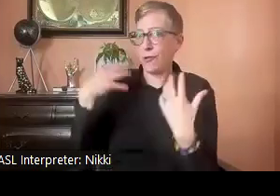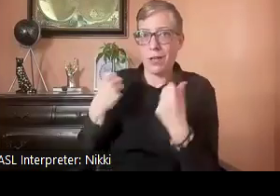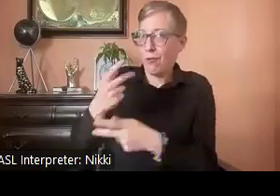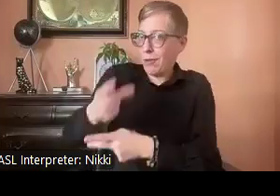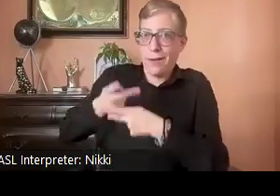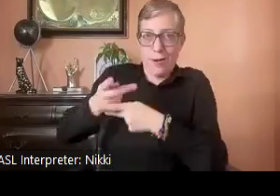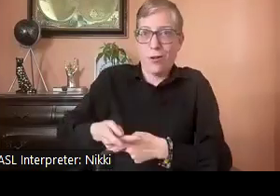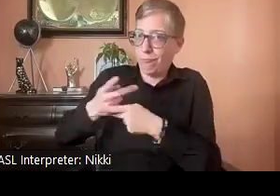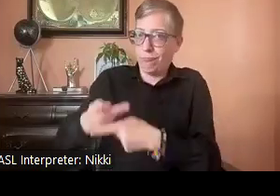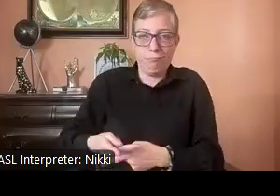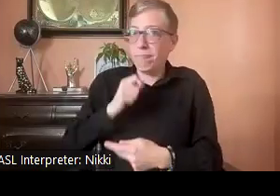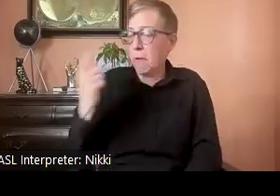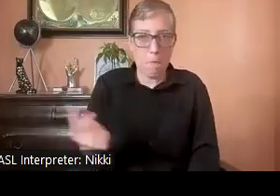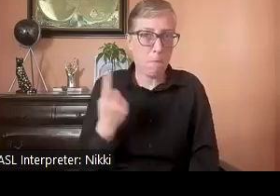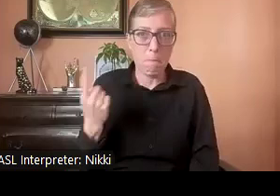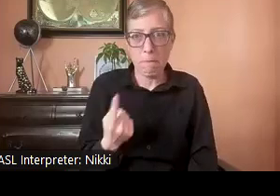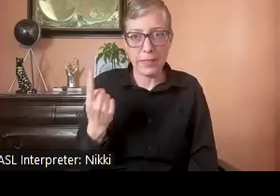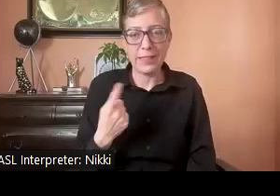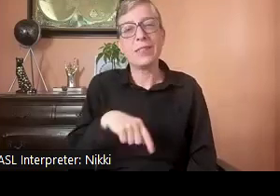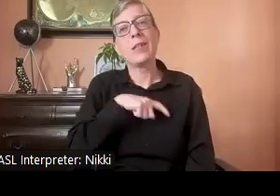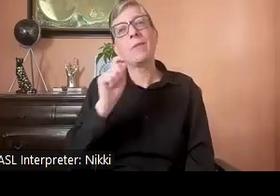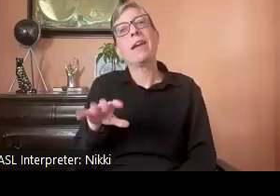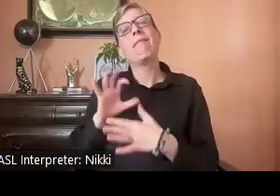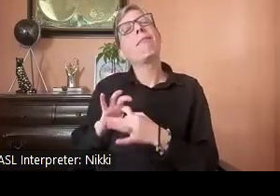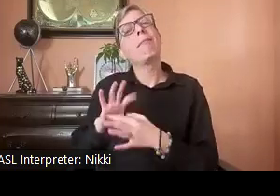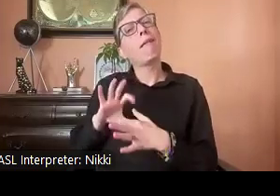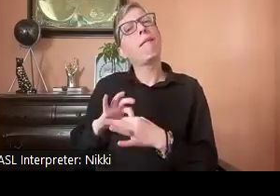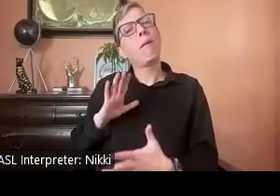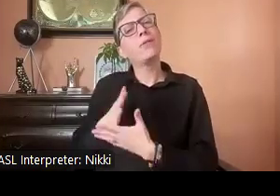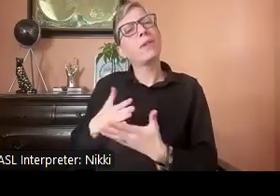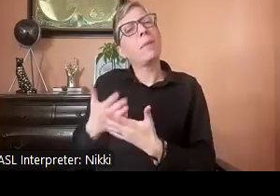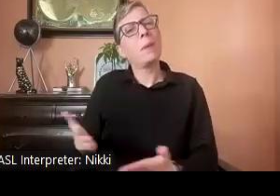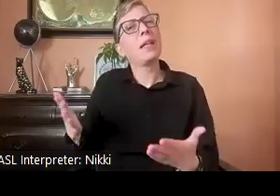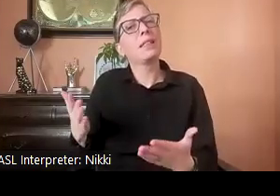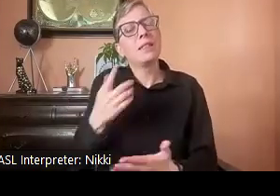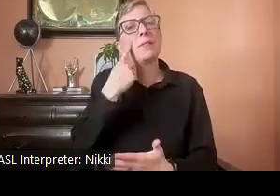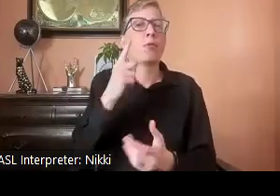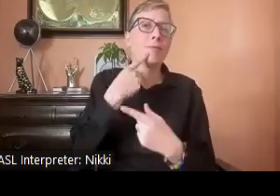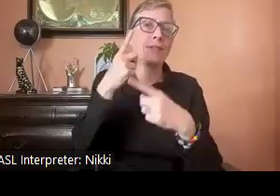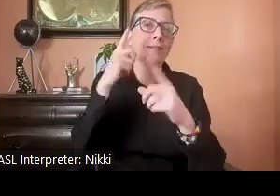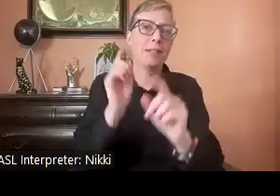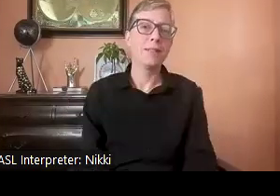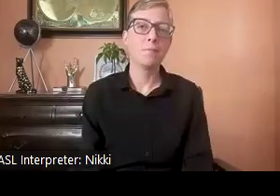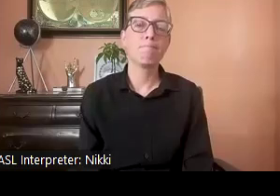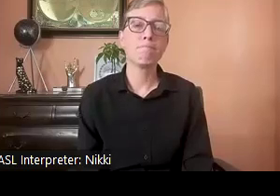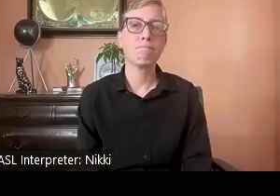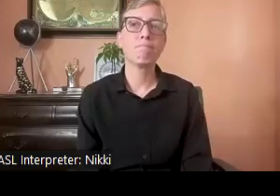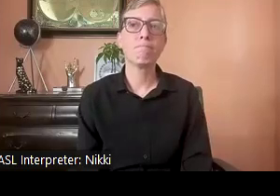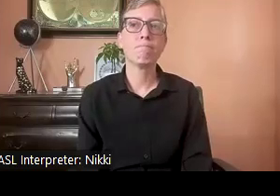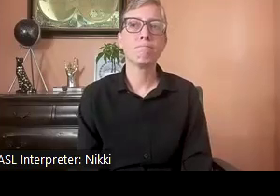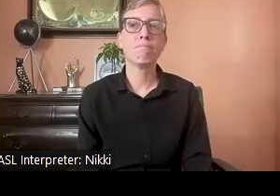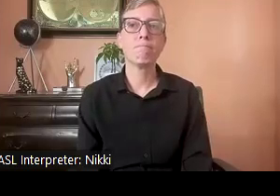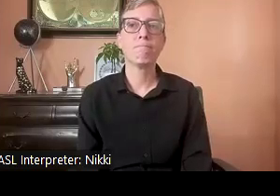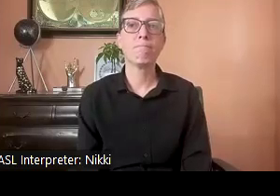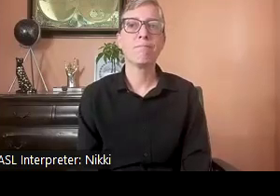care always. So we have to let go of some things to be successful in this Absolutely.